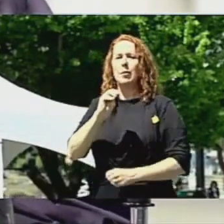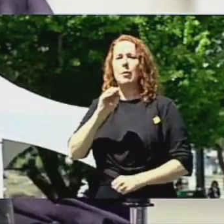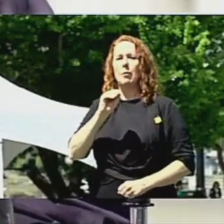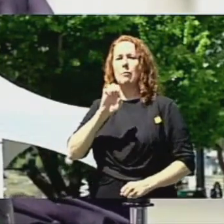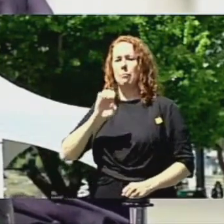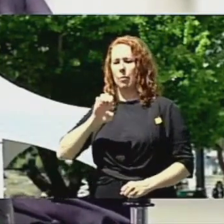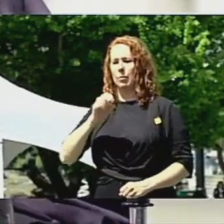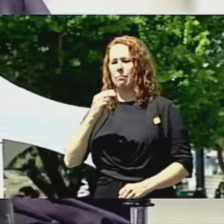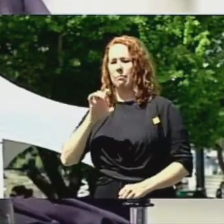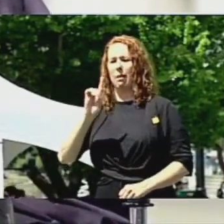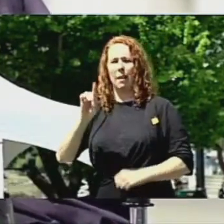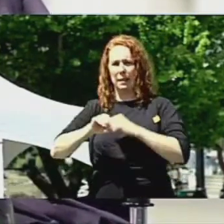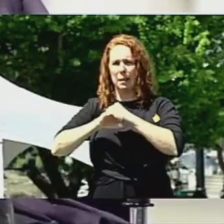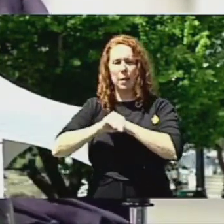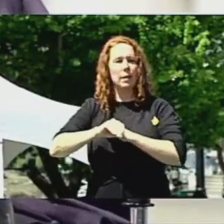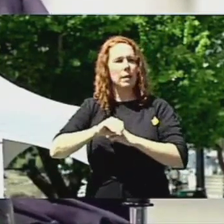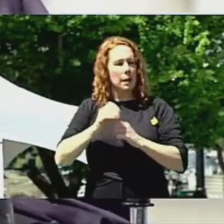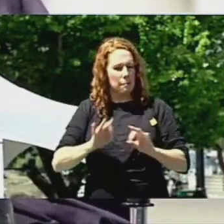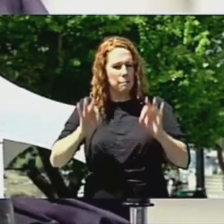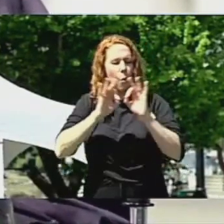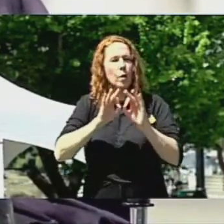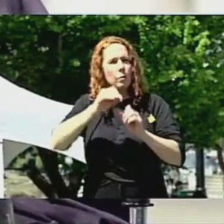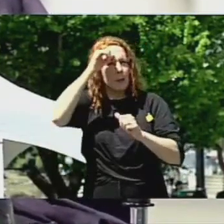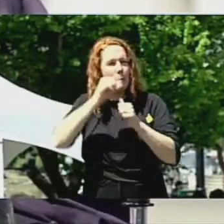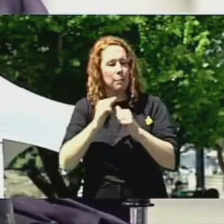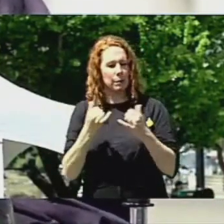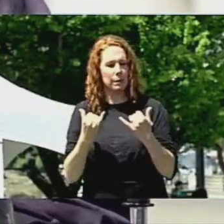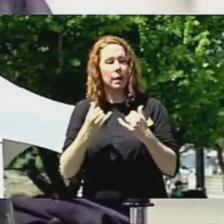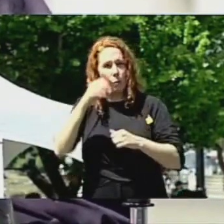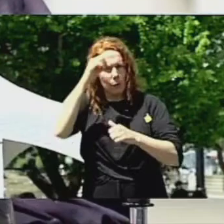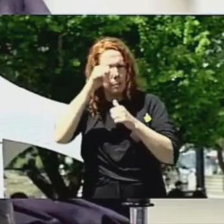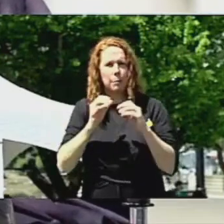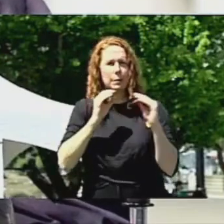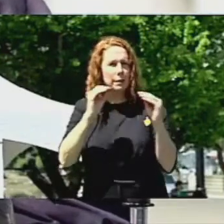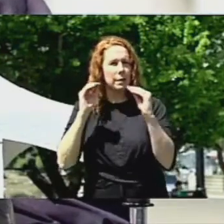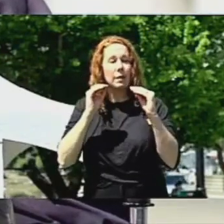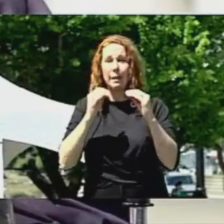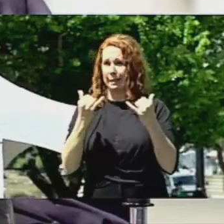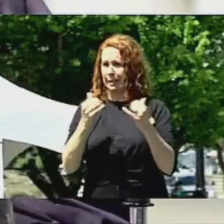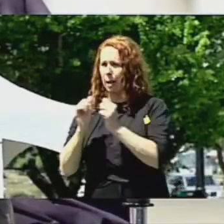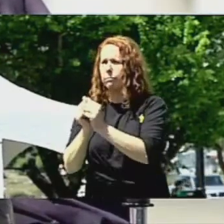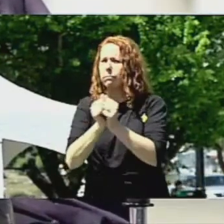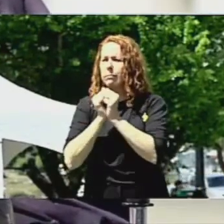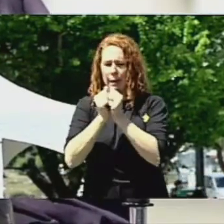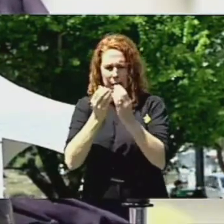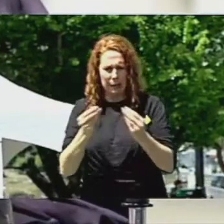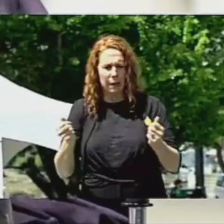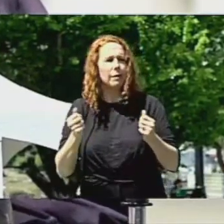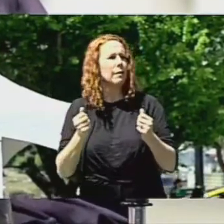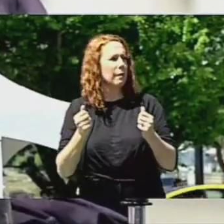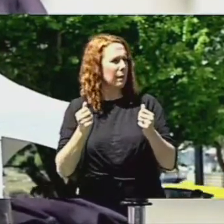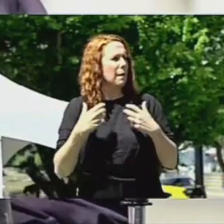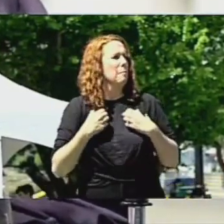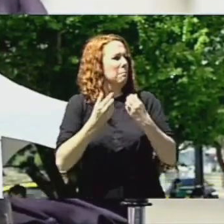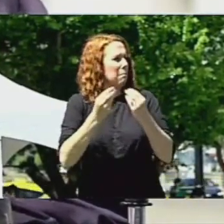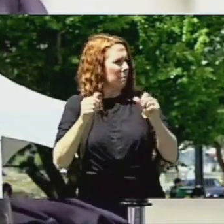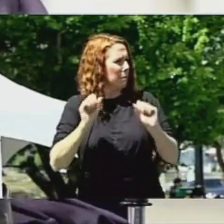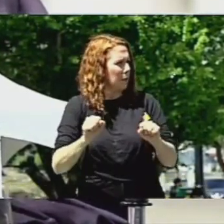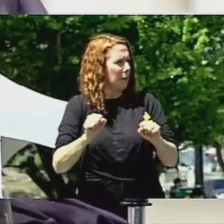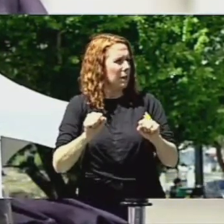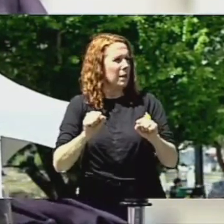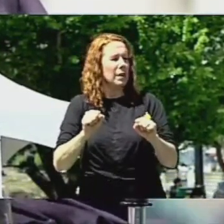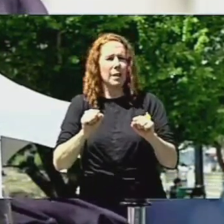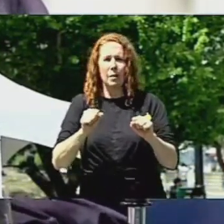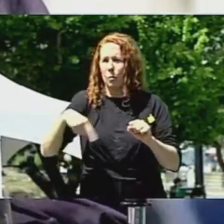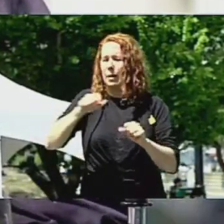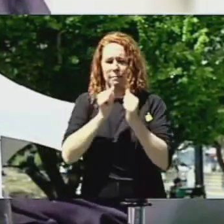day and remember the teachings, because together we will heal, together we will create safer communities by ending violence towards Indigenous women